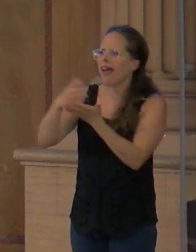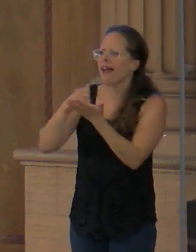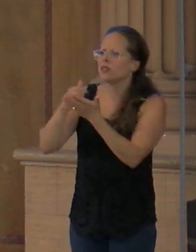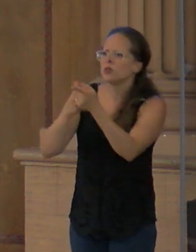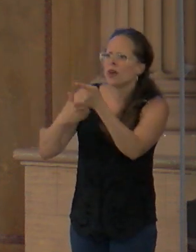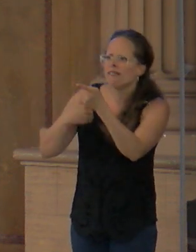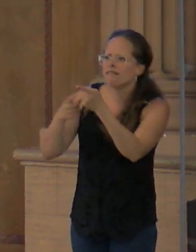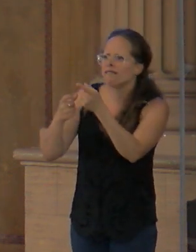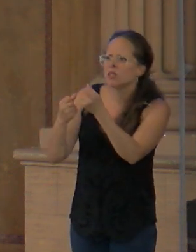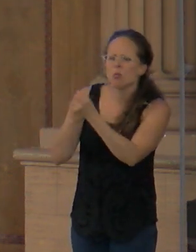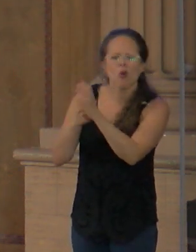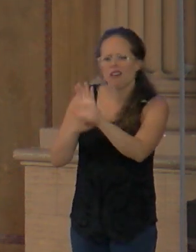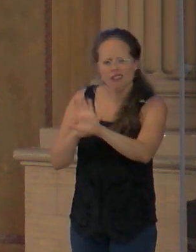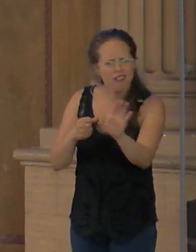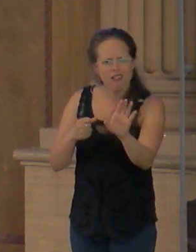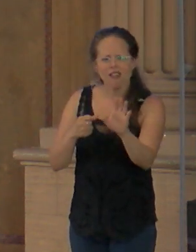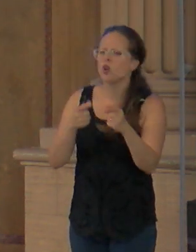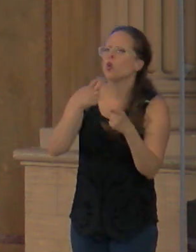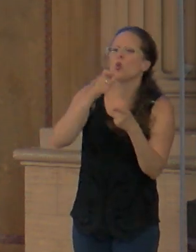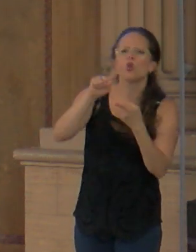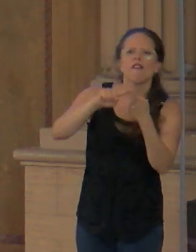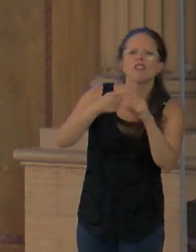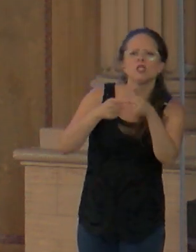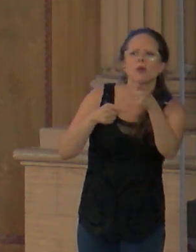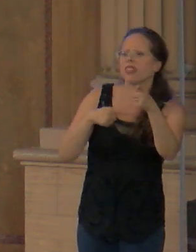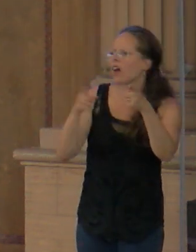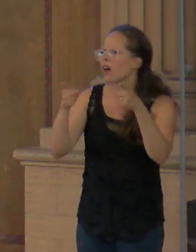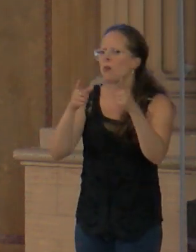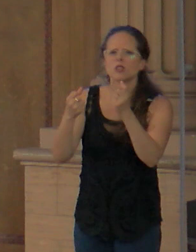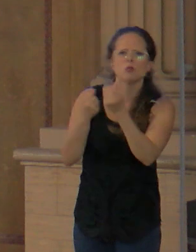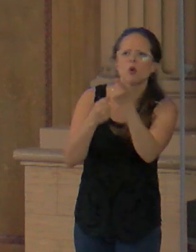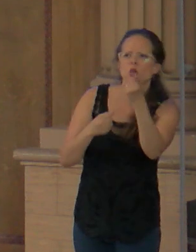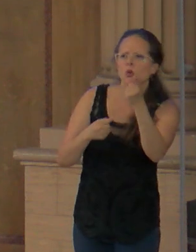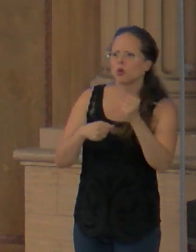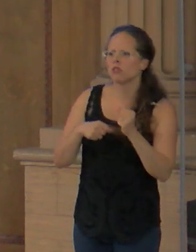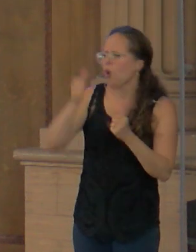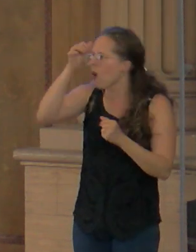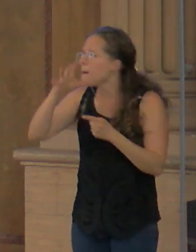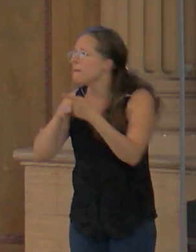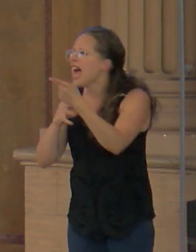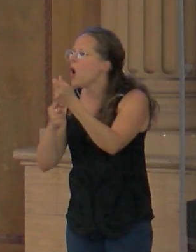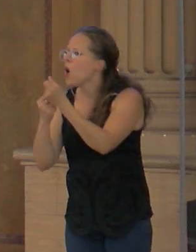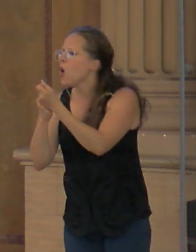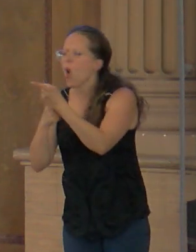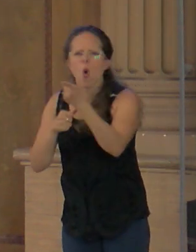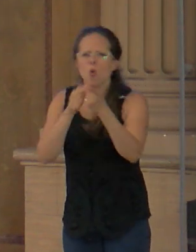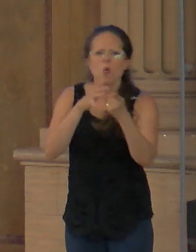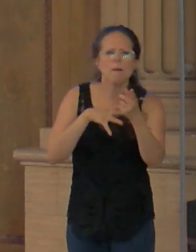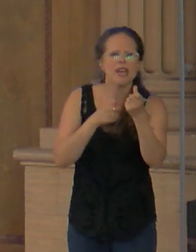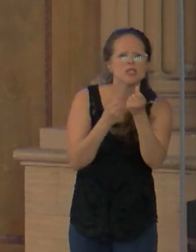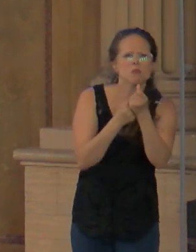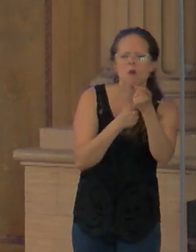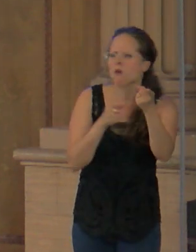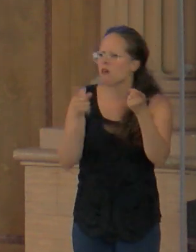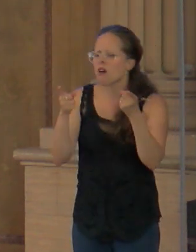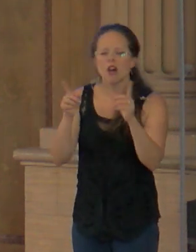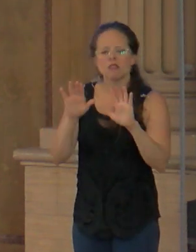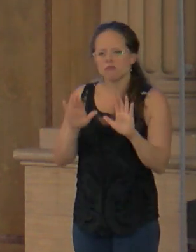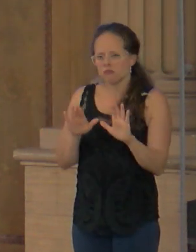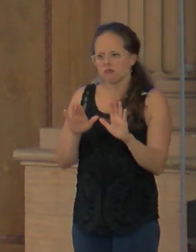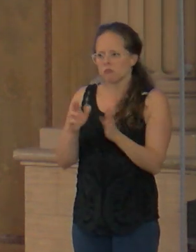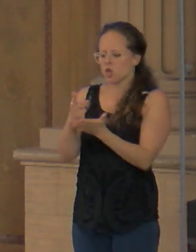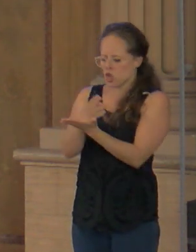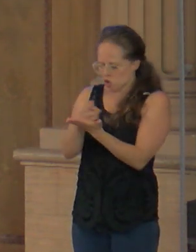based on who their friends are. We don't favor women over men or men over women. We favor the